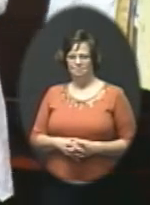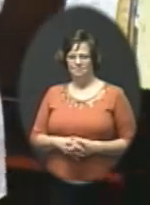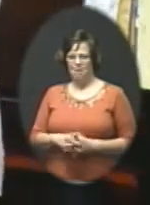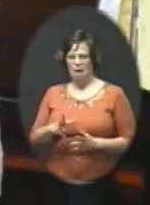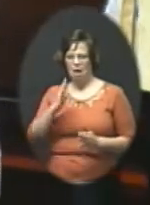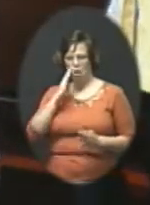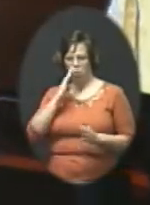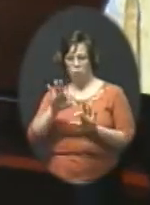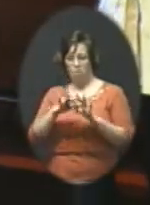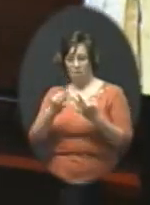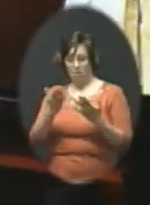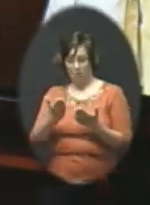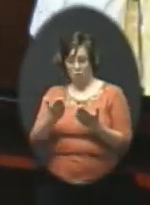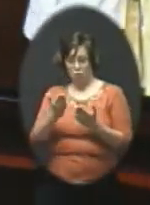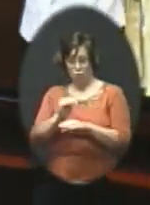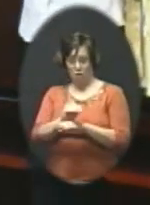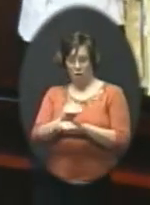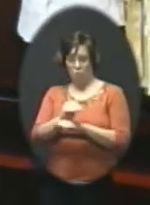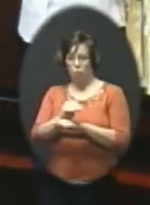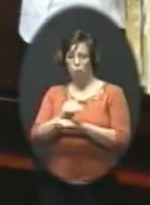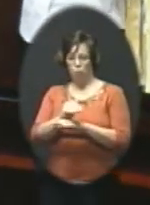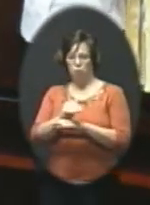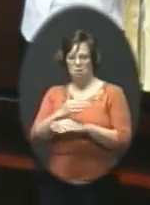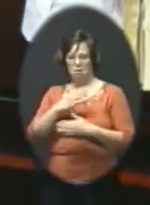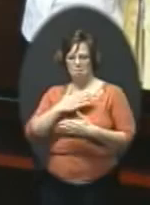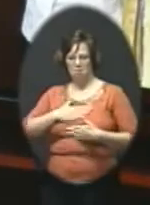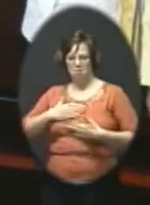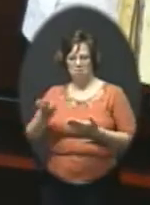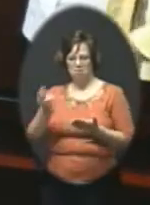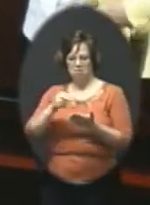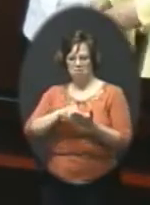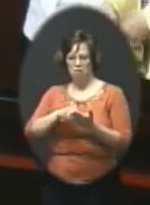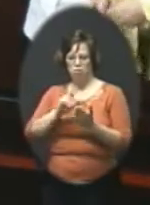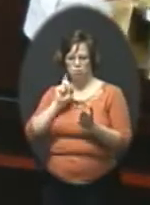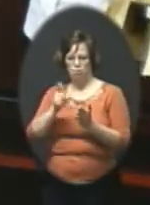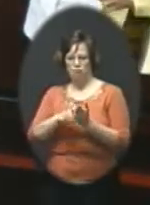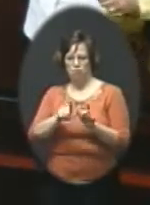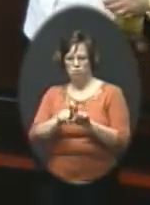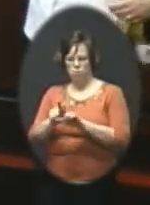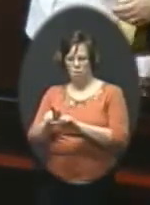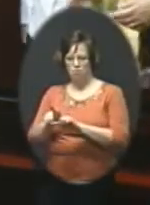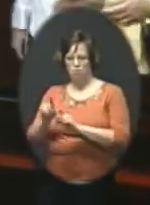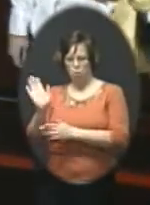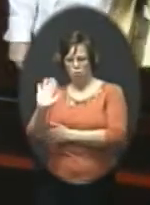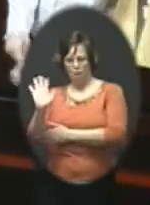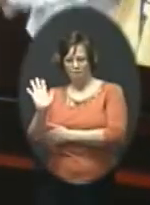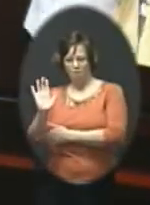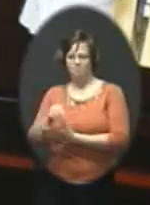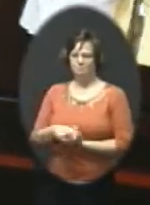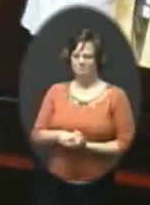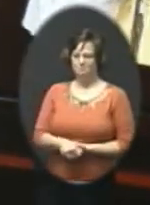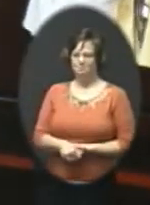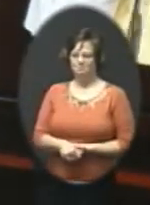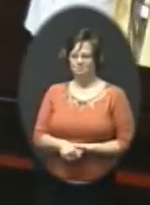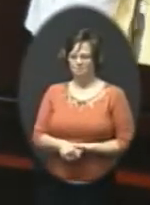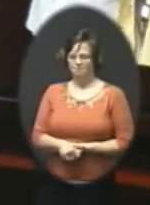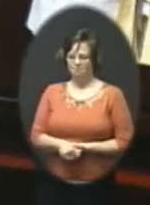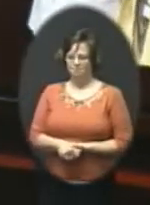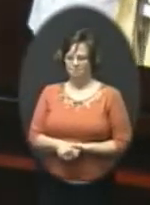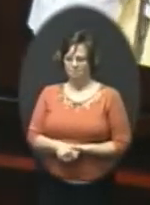And I know your family is here tonight. We'd also love for them to stand and be recognized as well. Or wave.